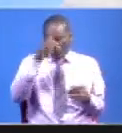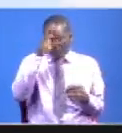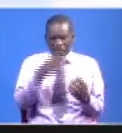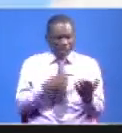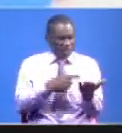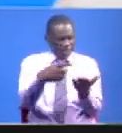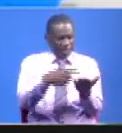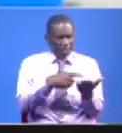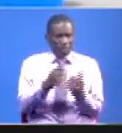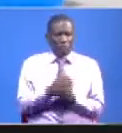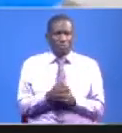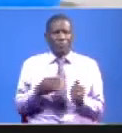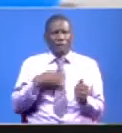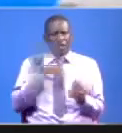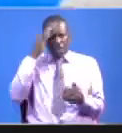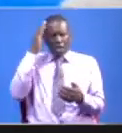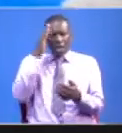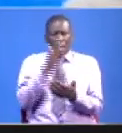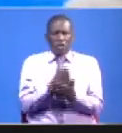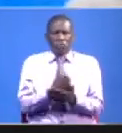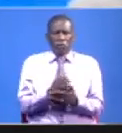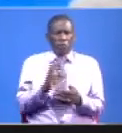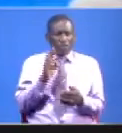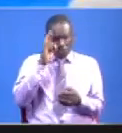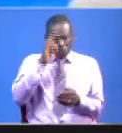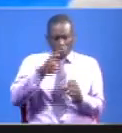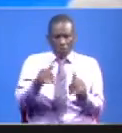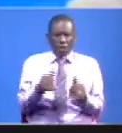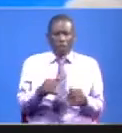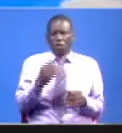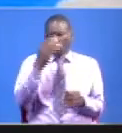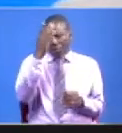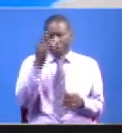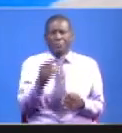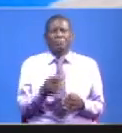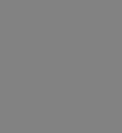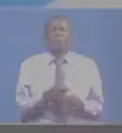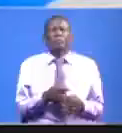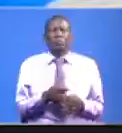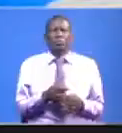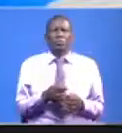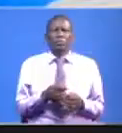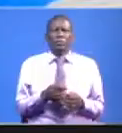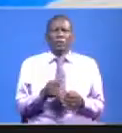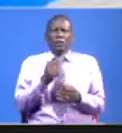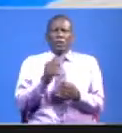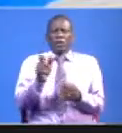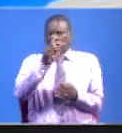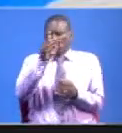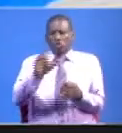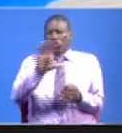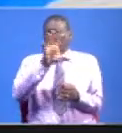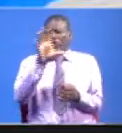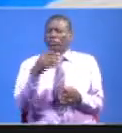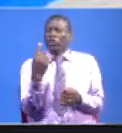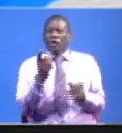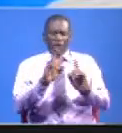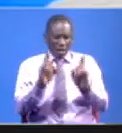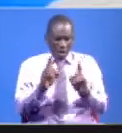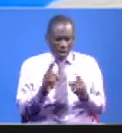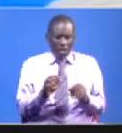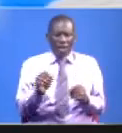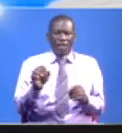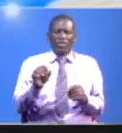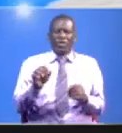serious conversation. I think we're actually being very reasonable, because the sub-Saharan region of Africa alone